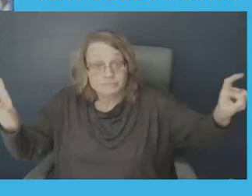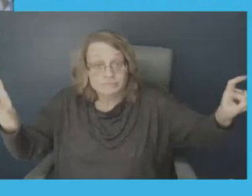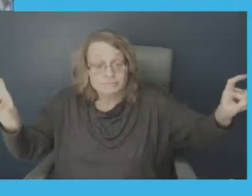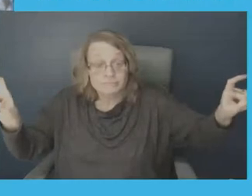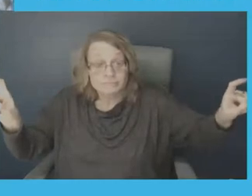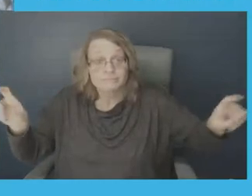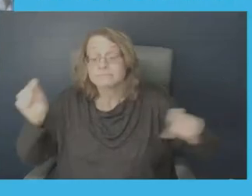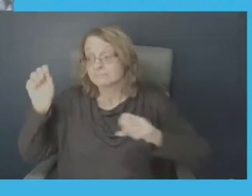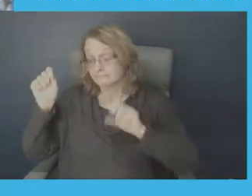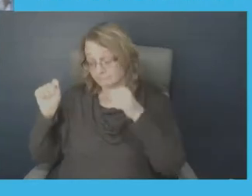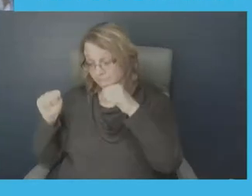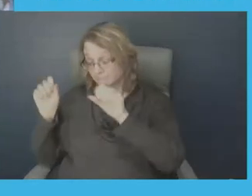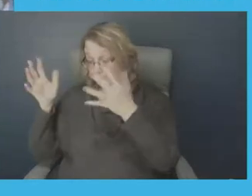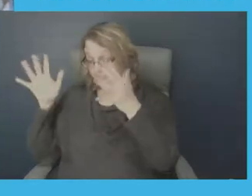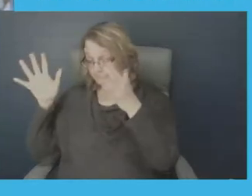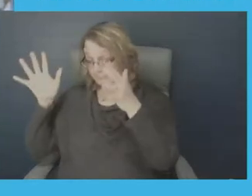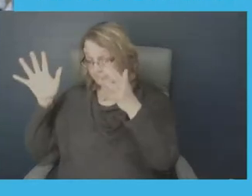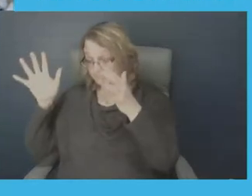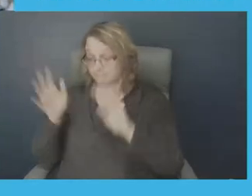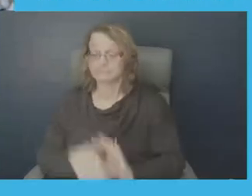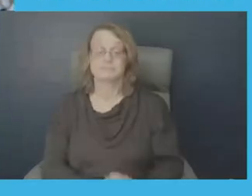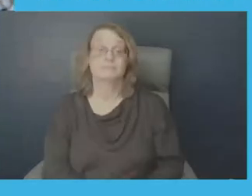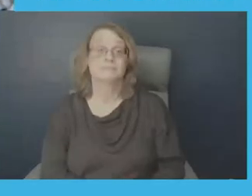Are you ready to win this election?